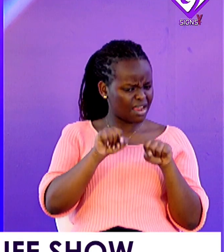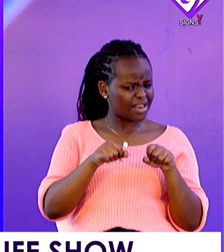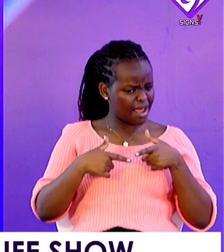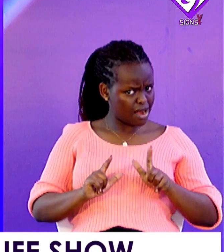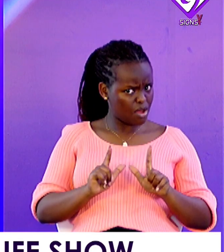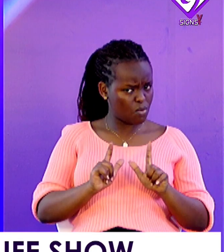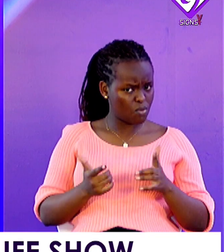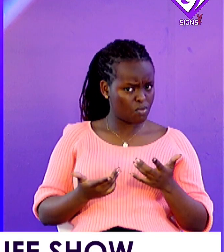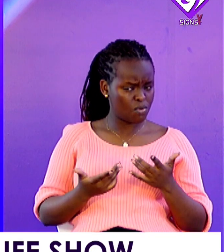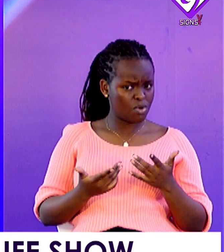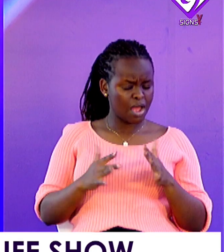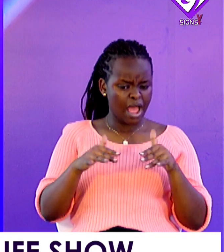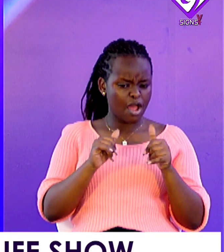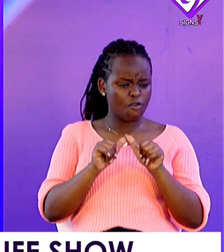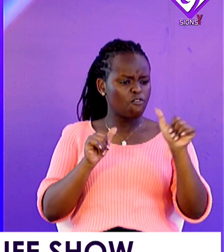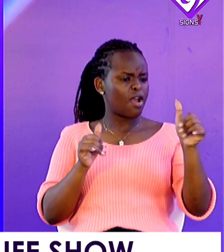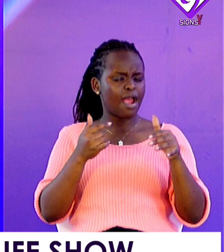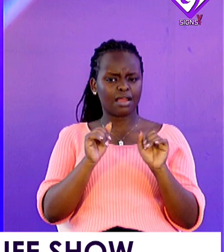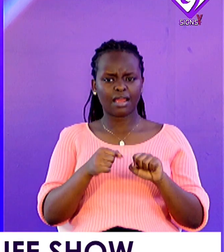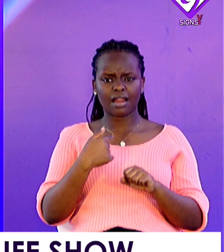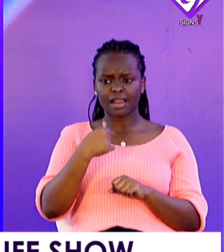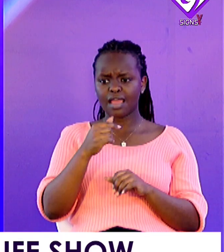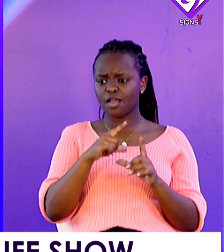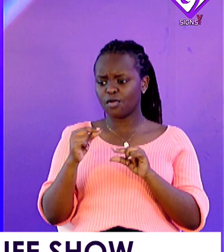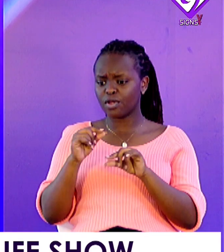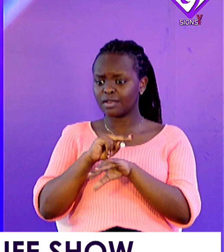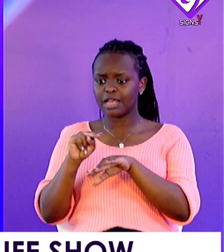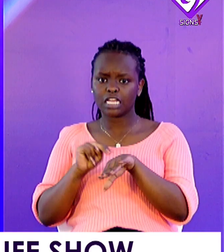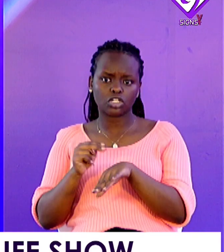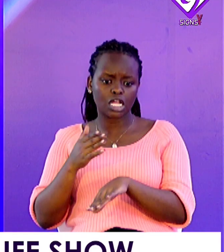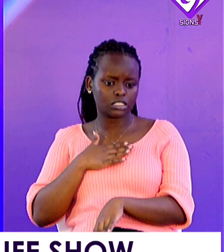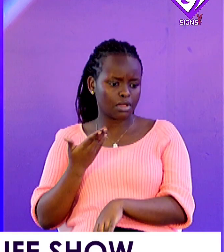however far I can go in my nationality?